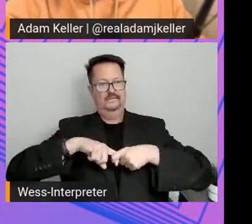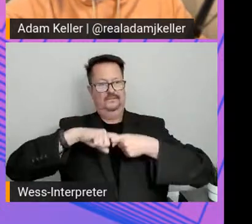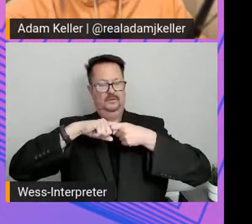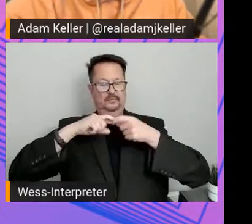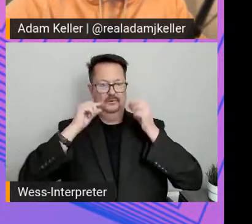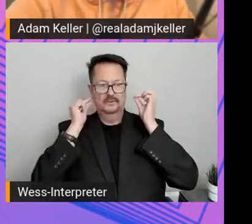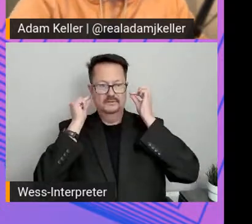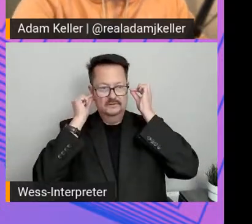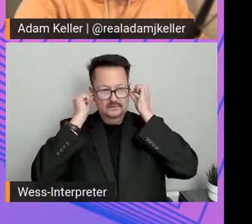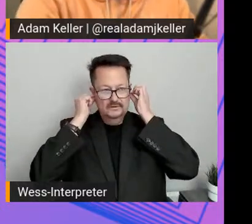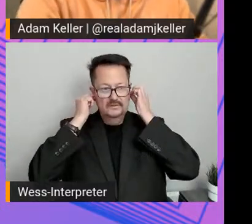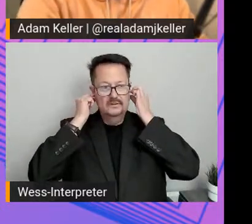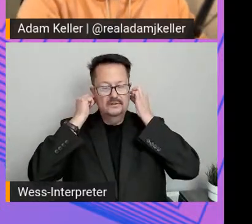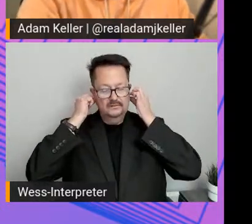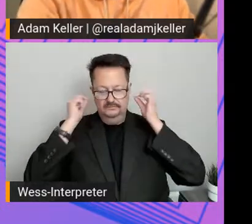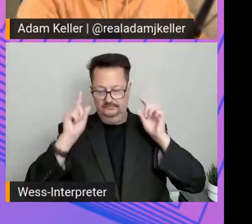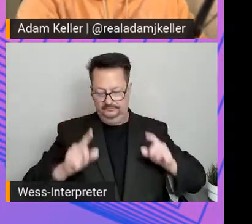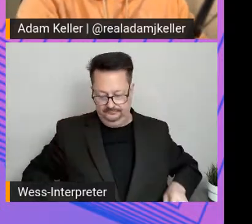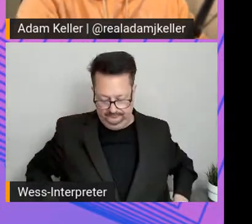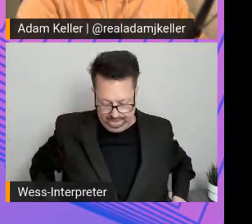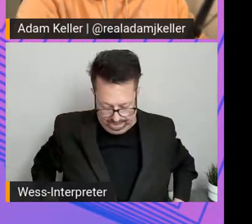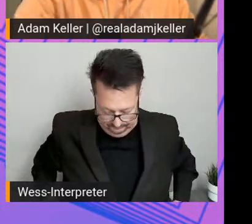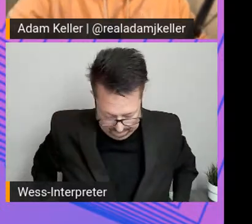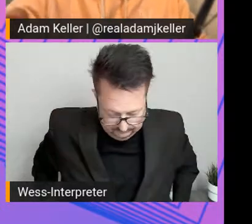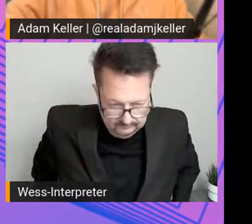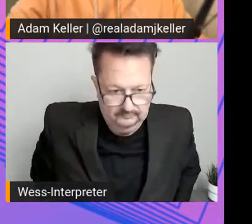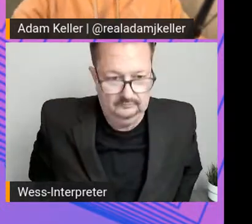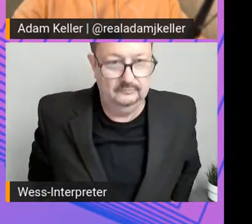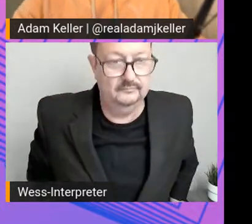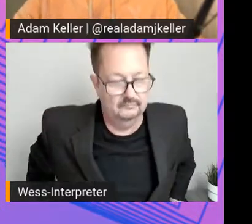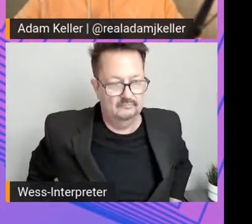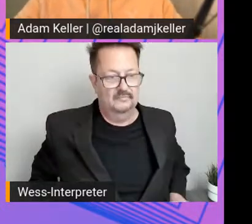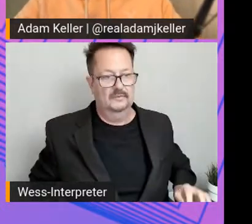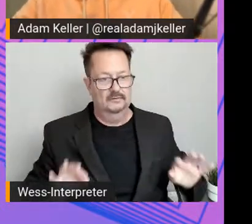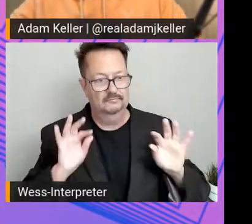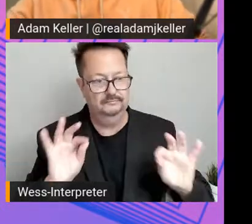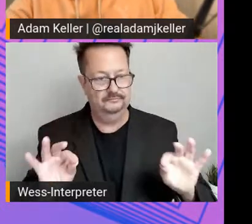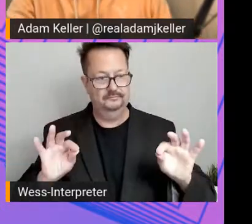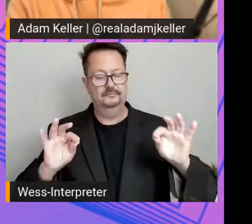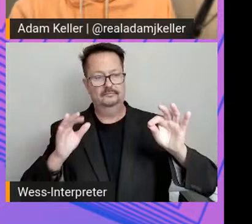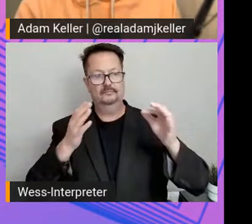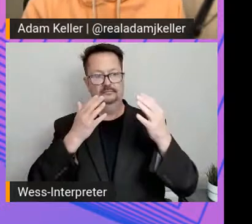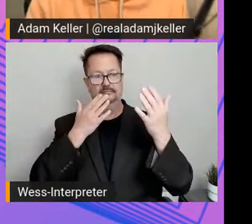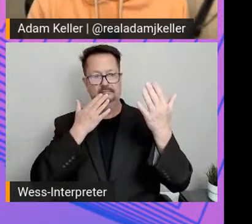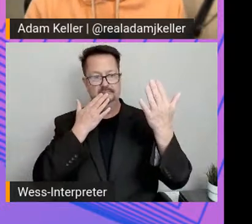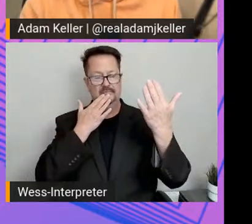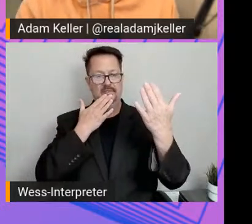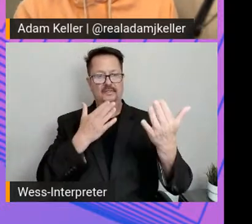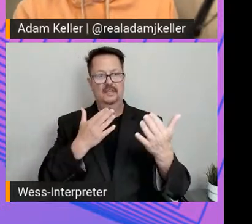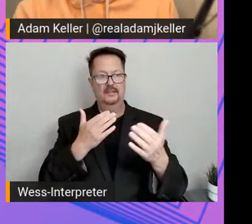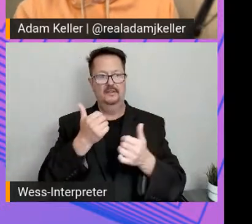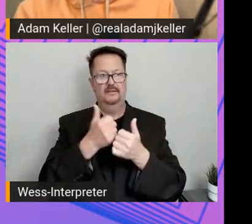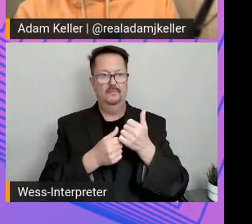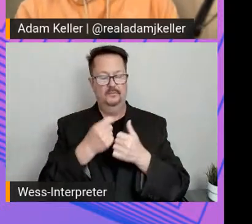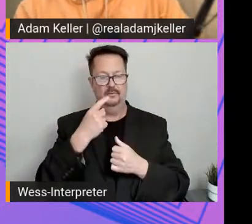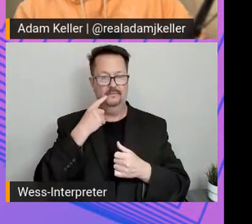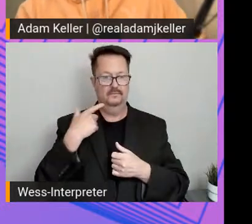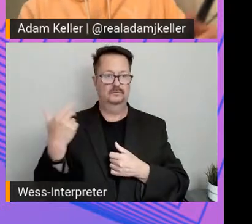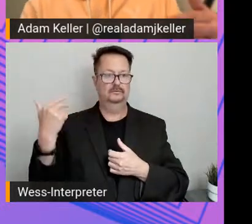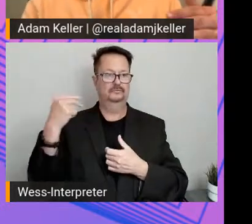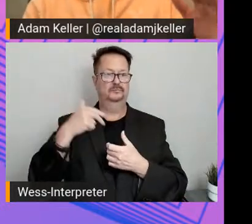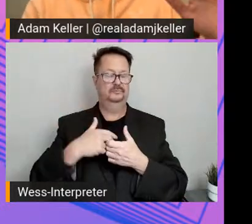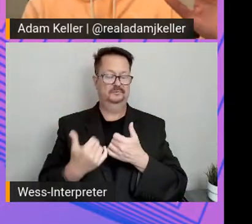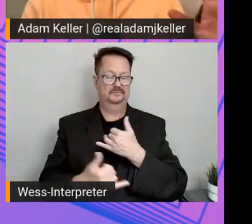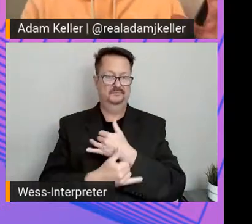Okay. So there we go. Thank you everybody for joining today. I